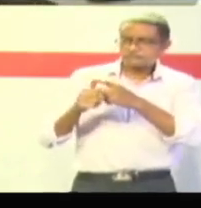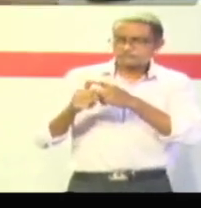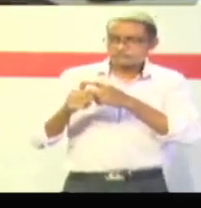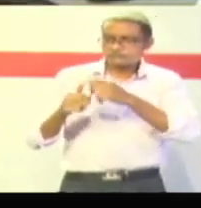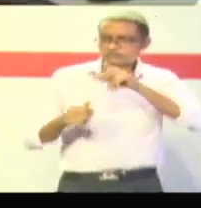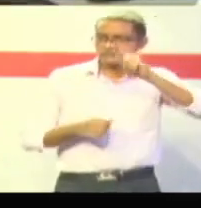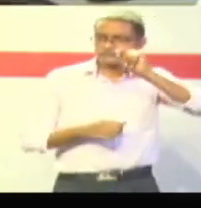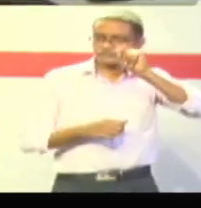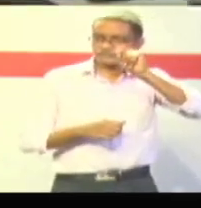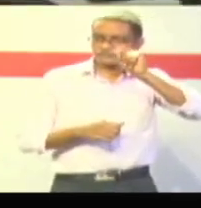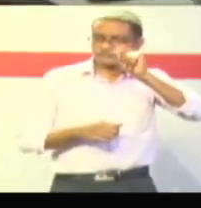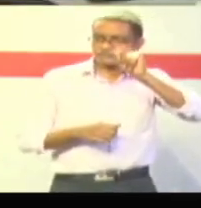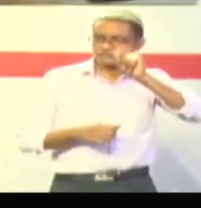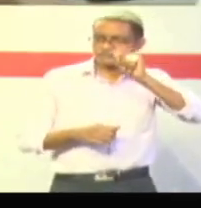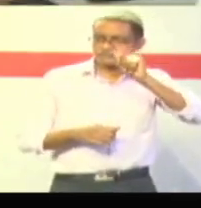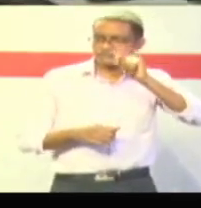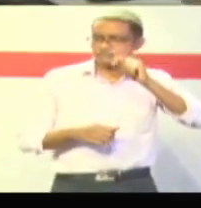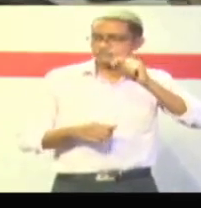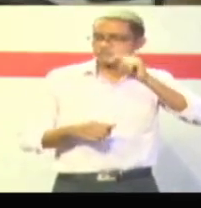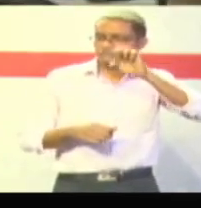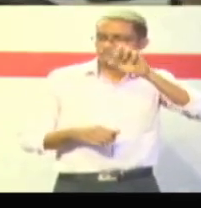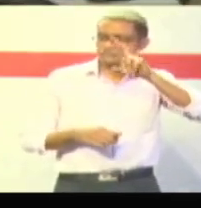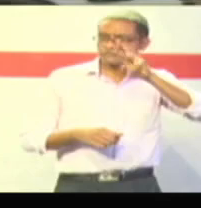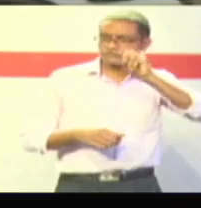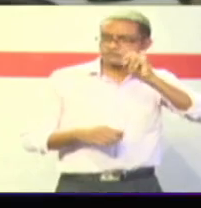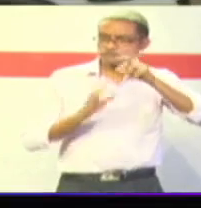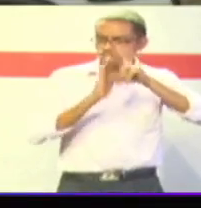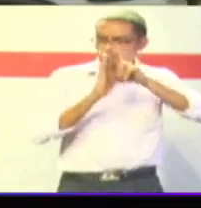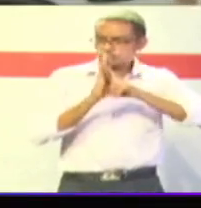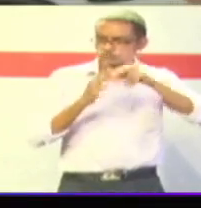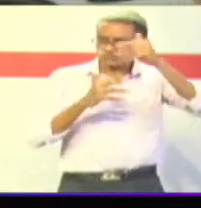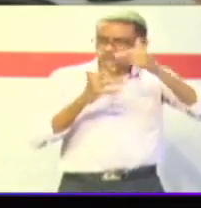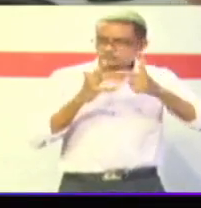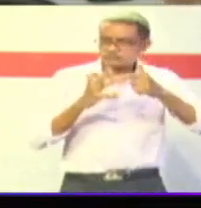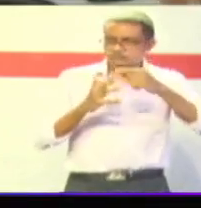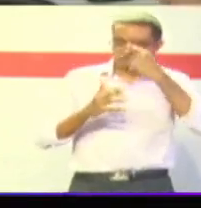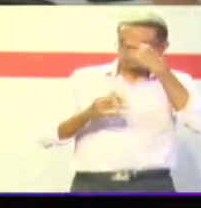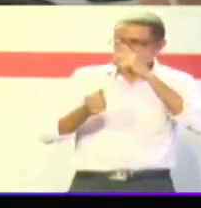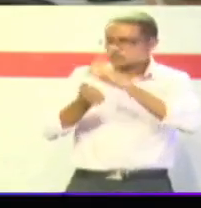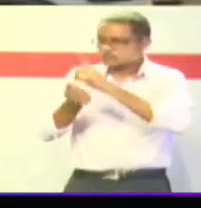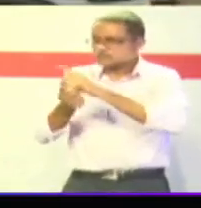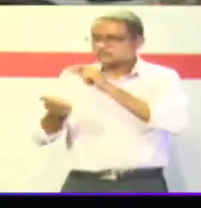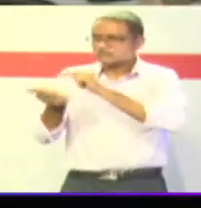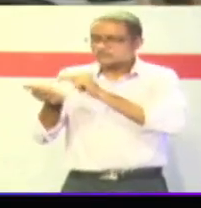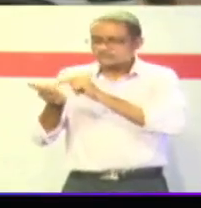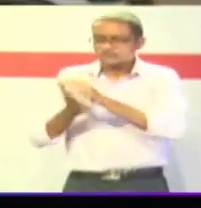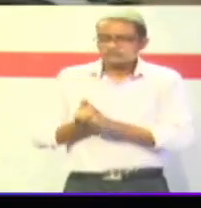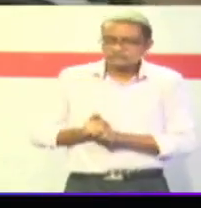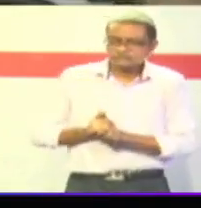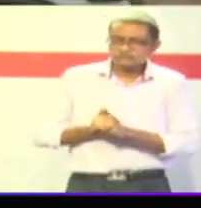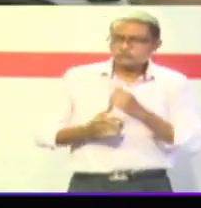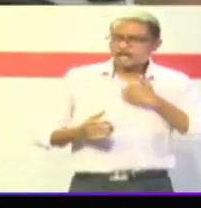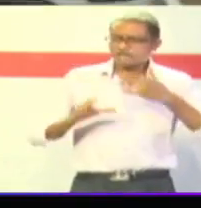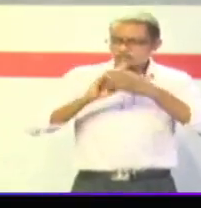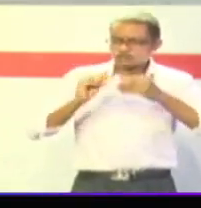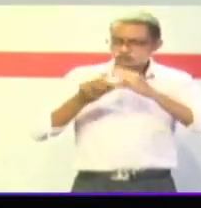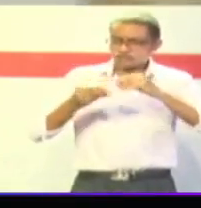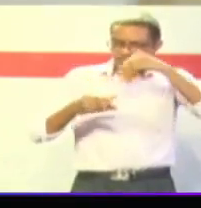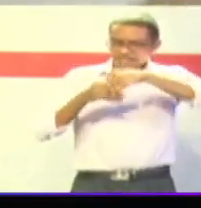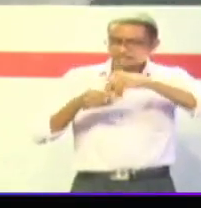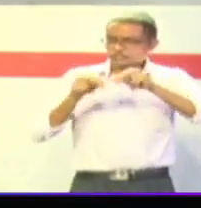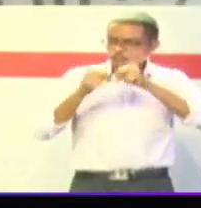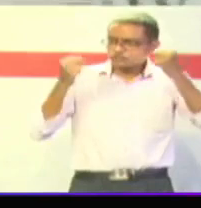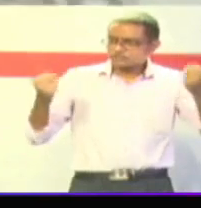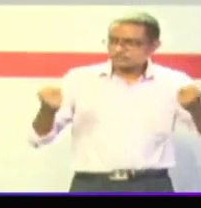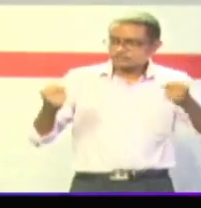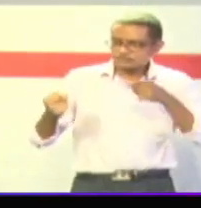conditions of doctors and nurses who are being seen as the heroes of this pandemic. We had a story in today's